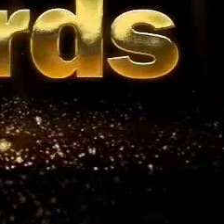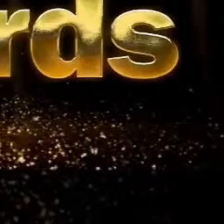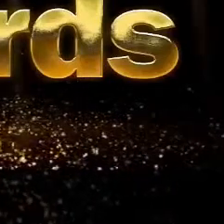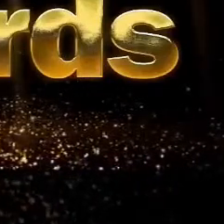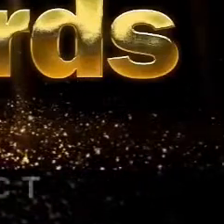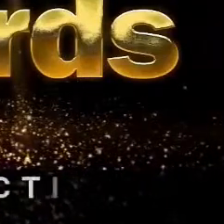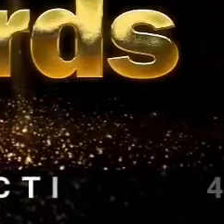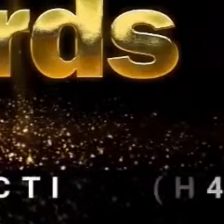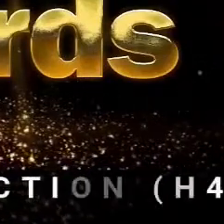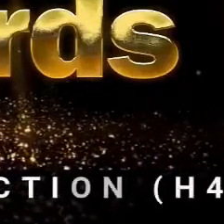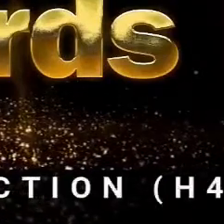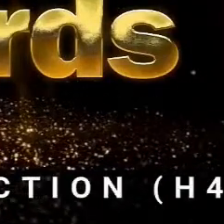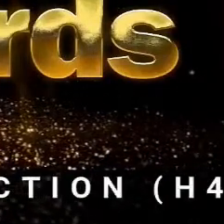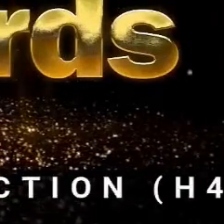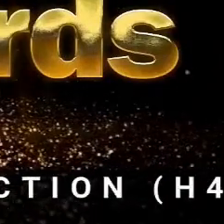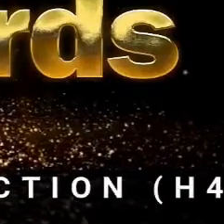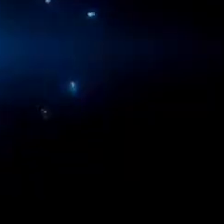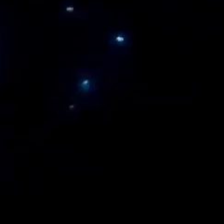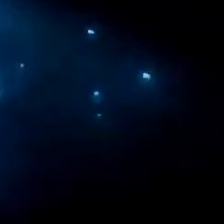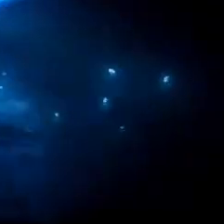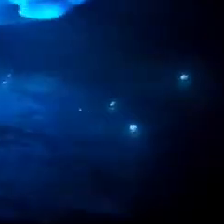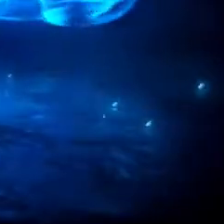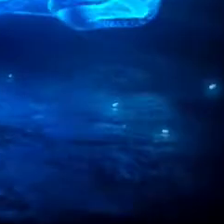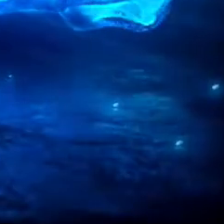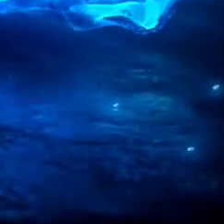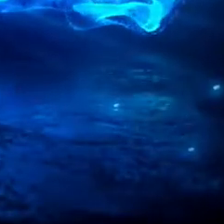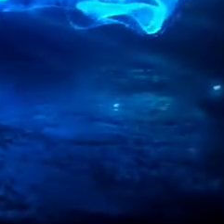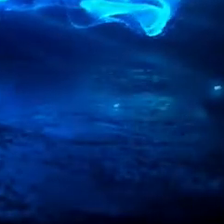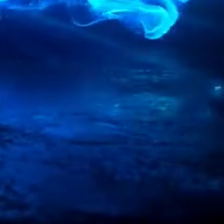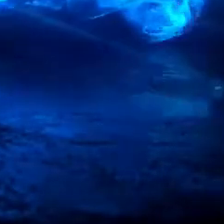Chill Awards.